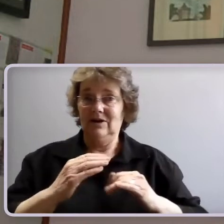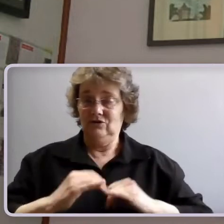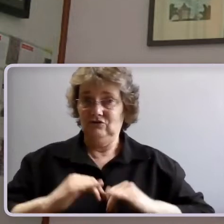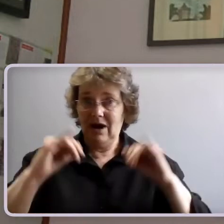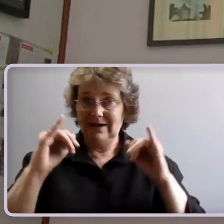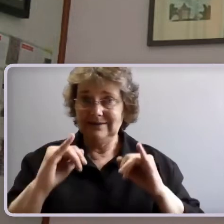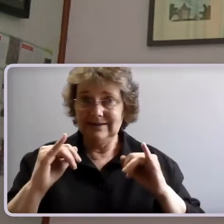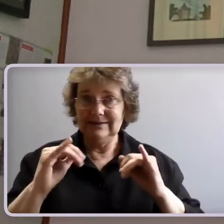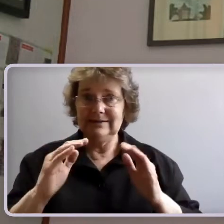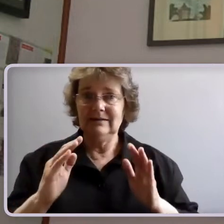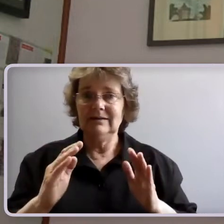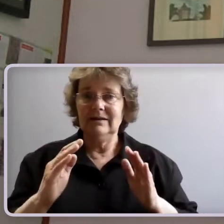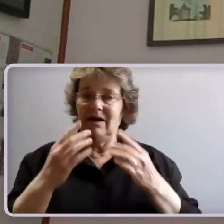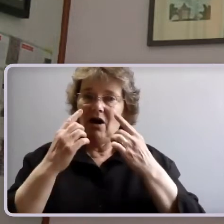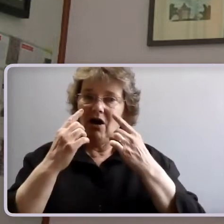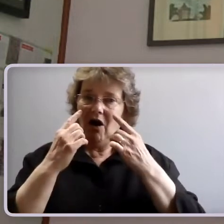certain communities